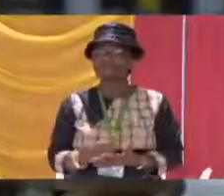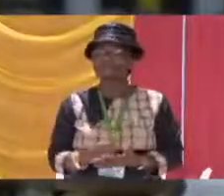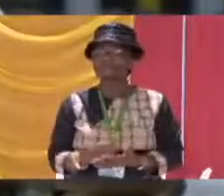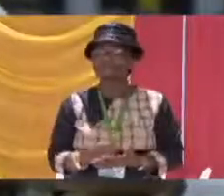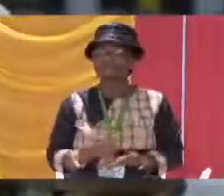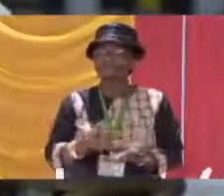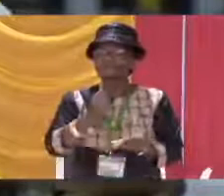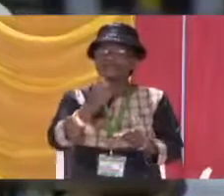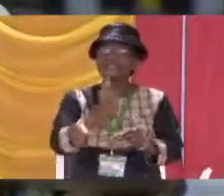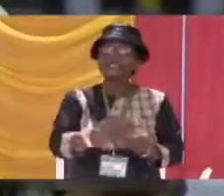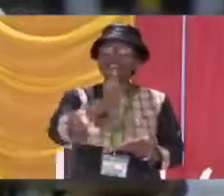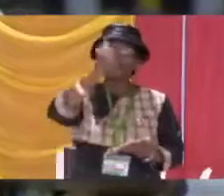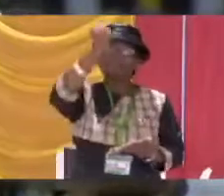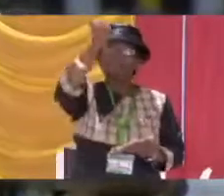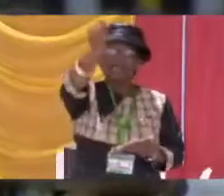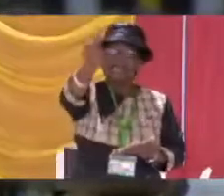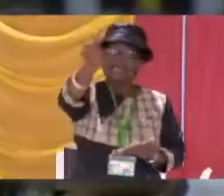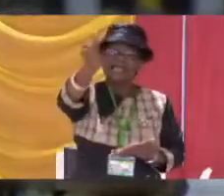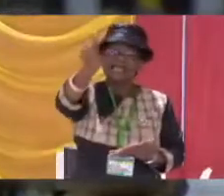iroyin ayo ni o ma gbo si yin